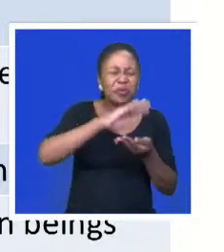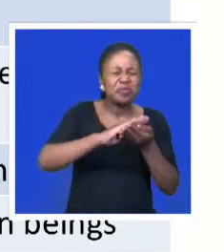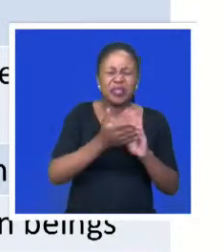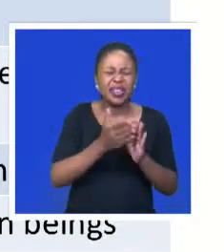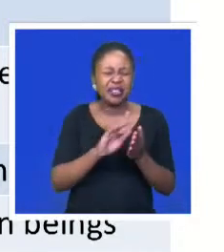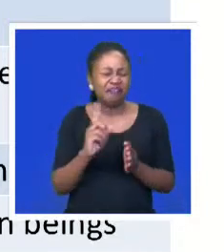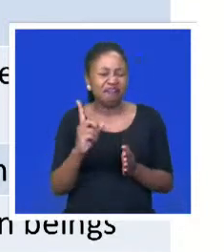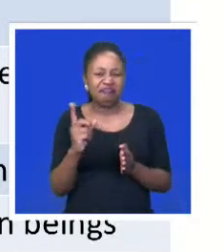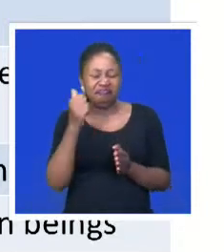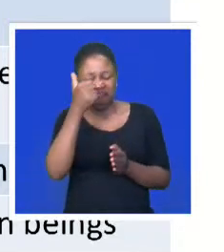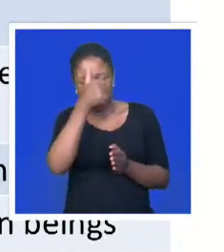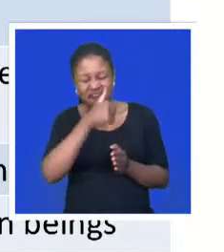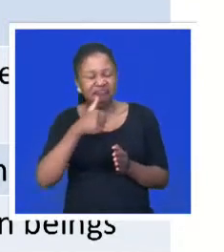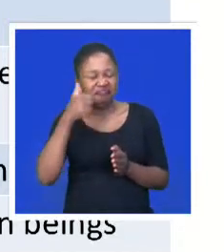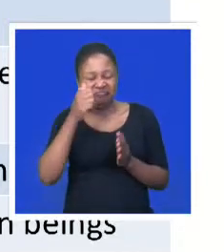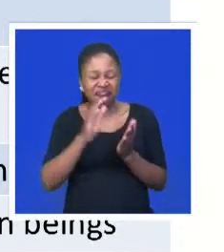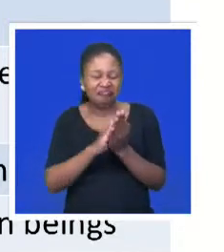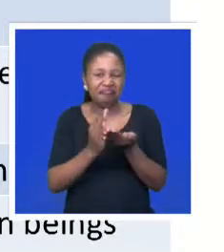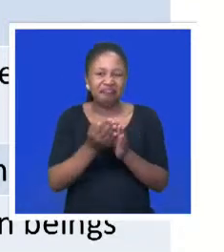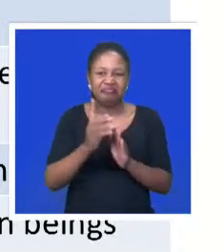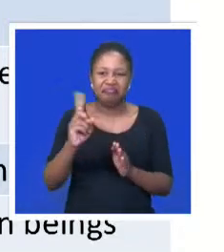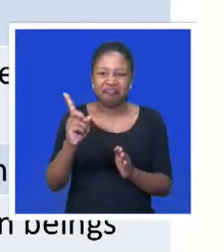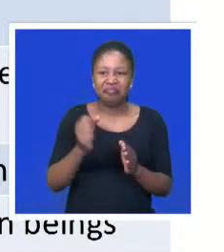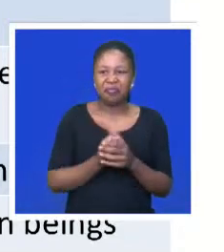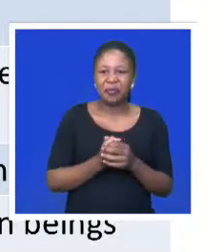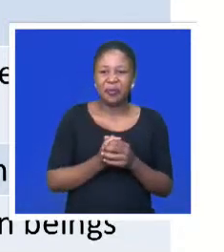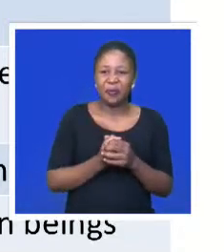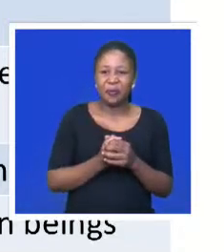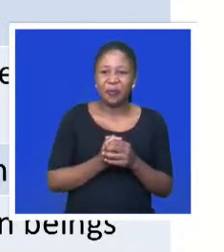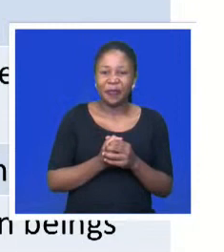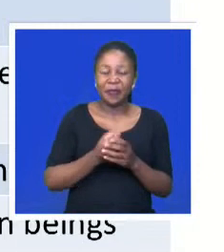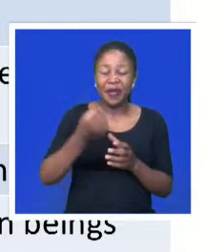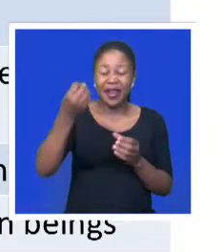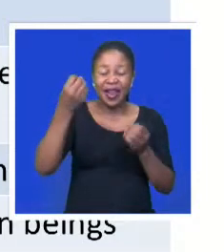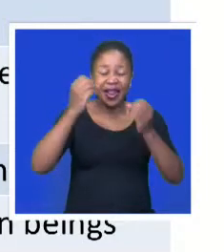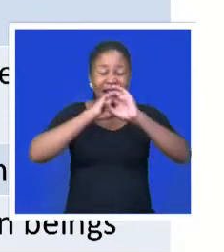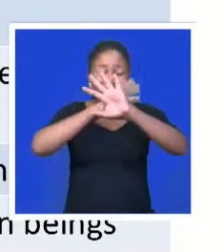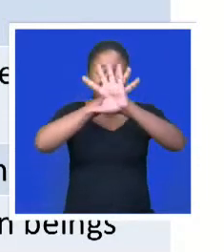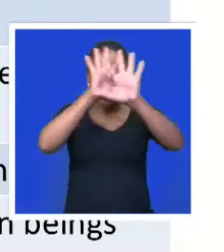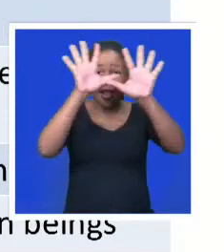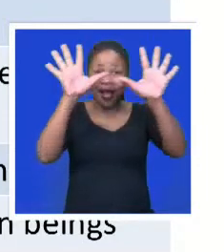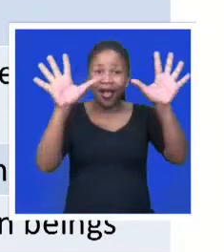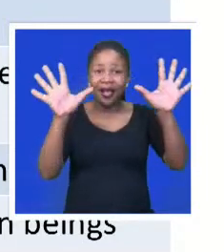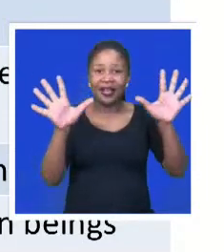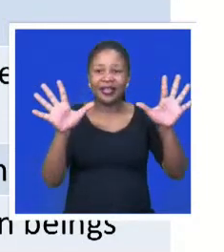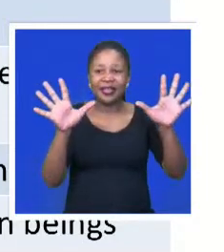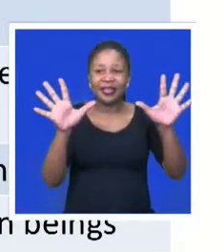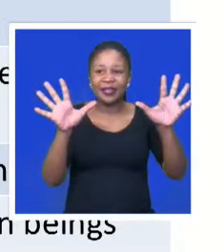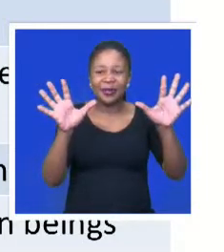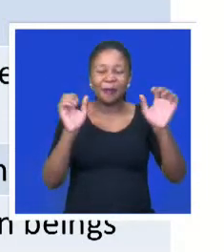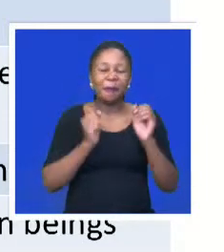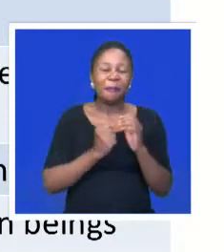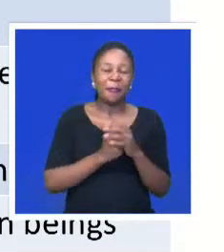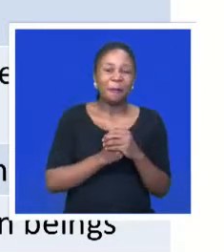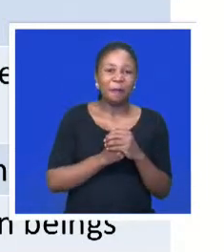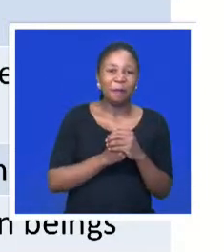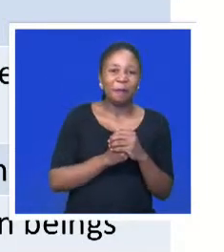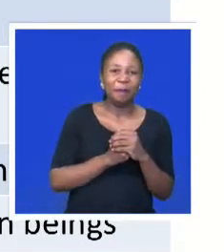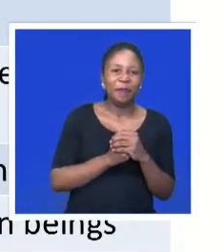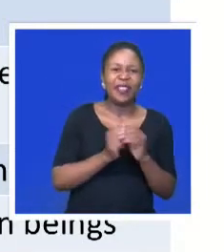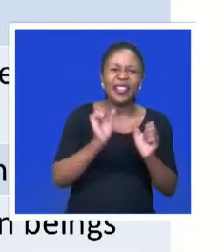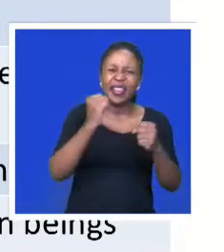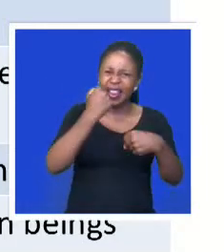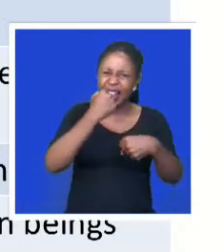1. It is what? Light. And then God named the light